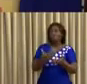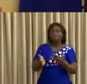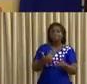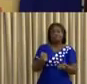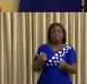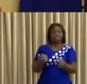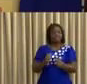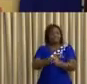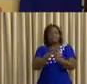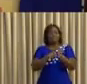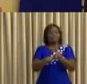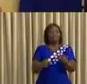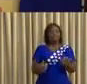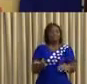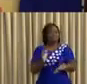the pandemic.